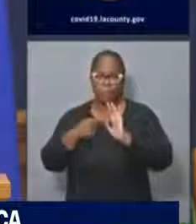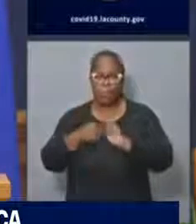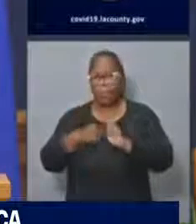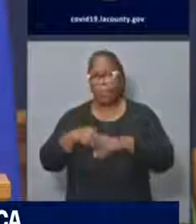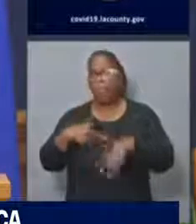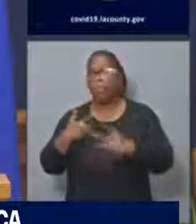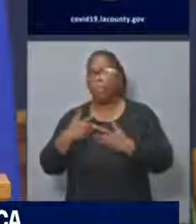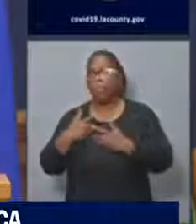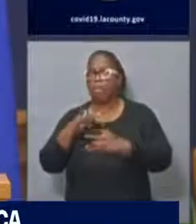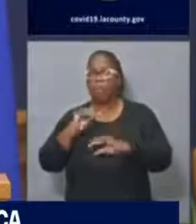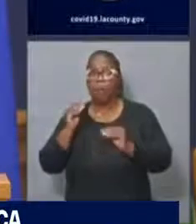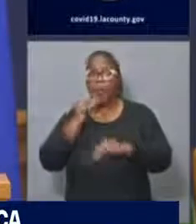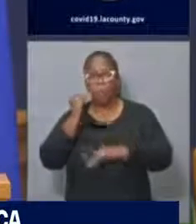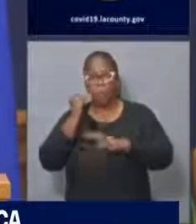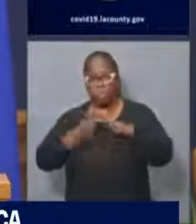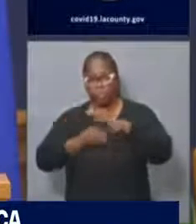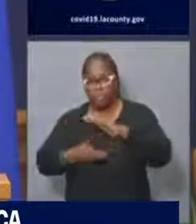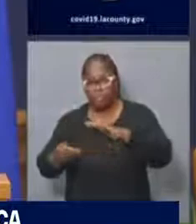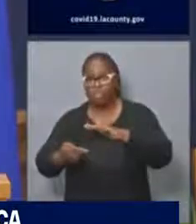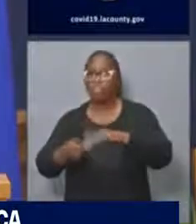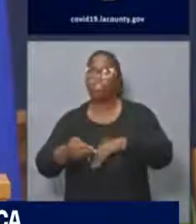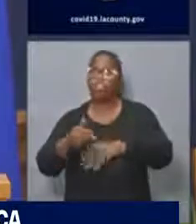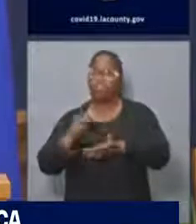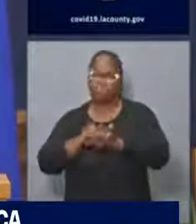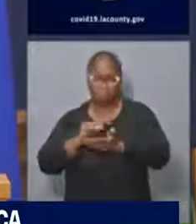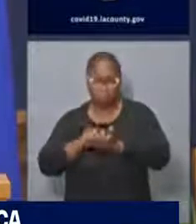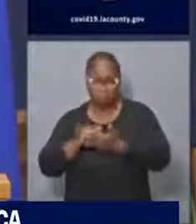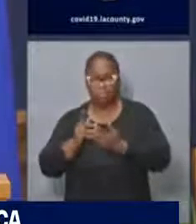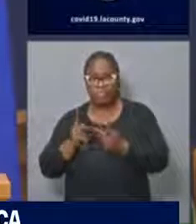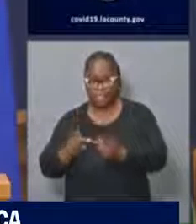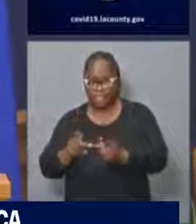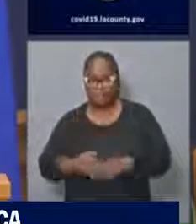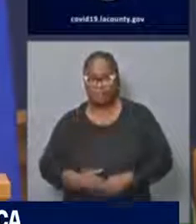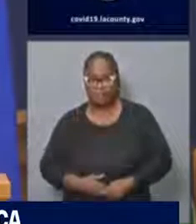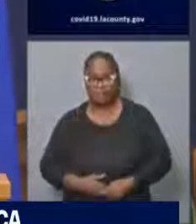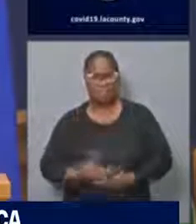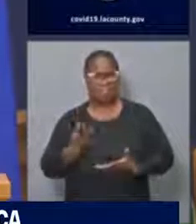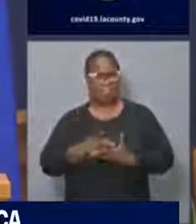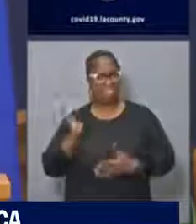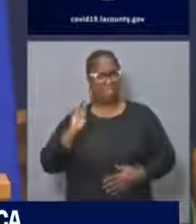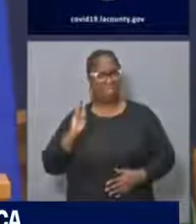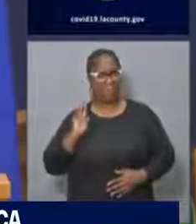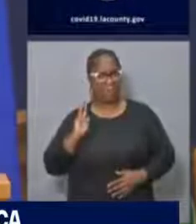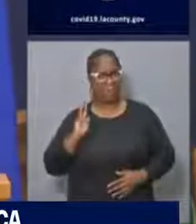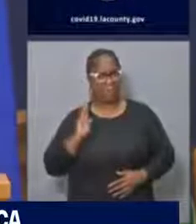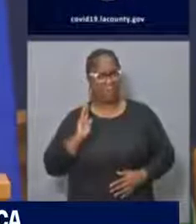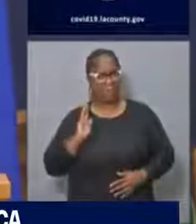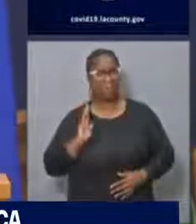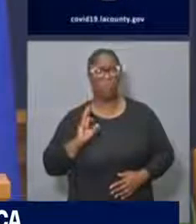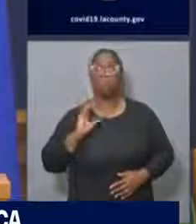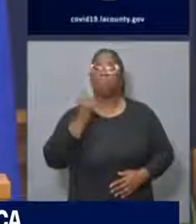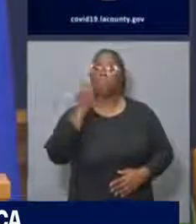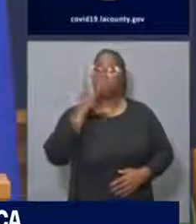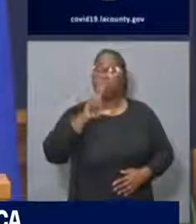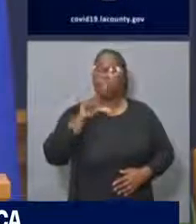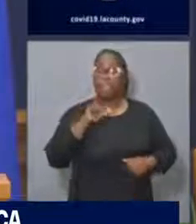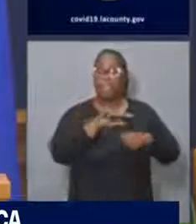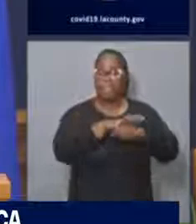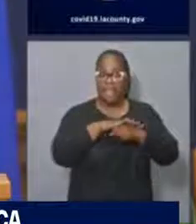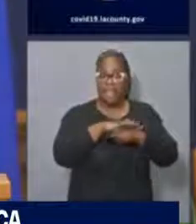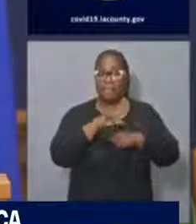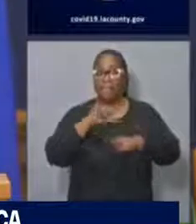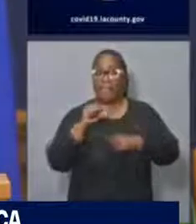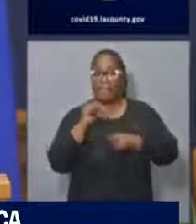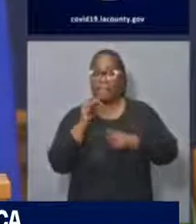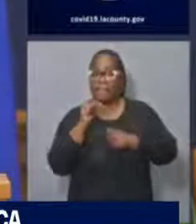Implementing this guidance was an involved process at our testing sites. This criteria will become effective at LA County and LA partner sites